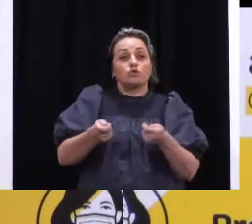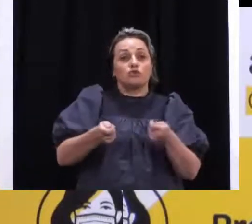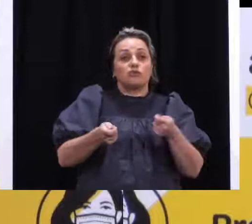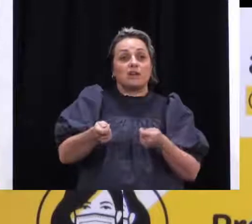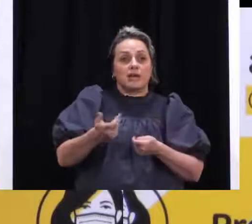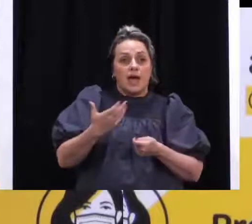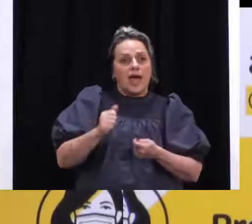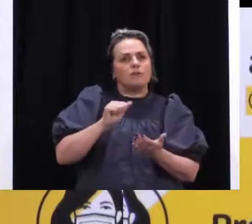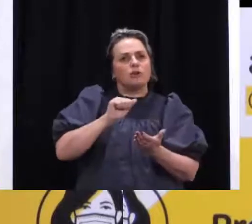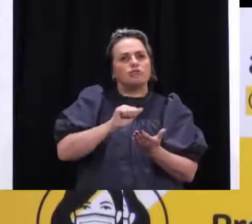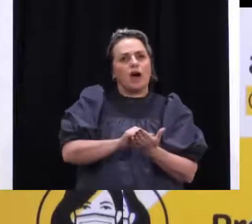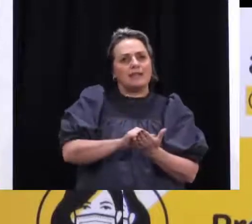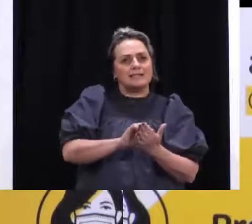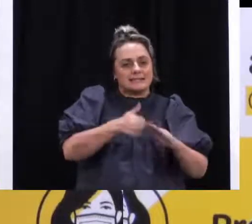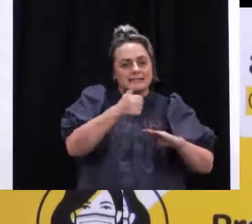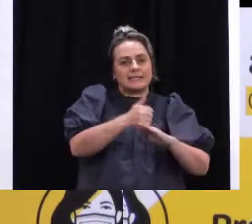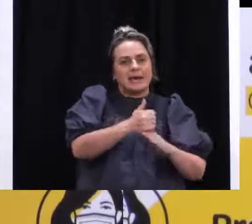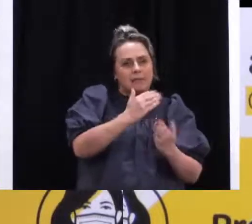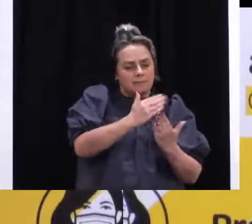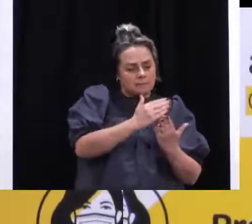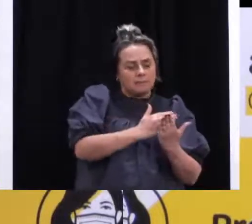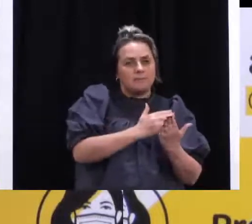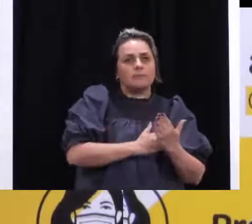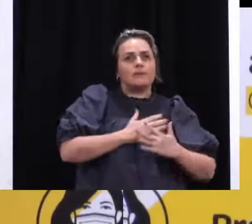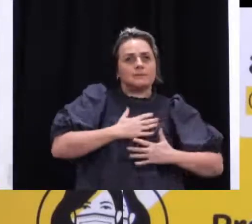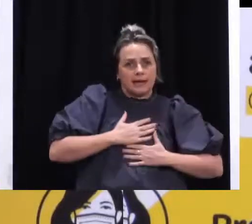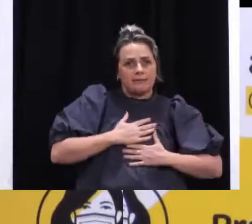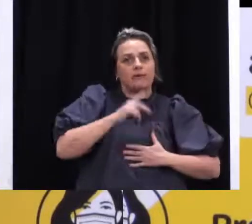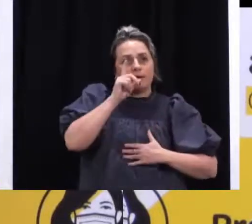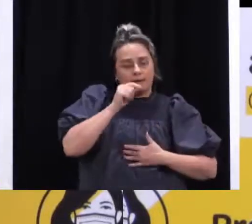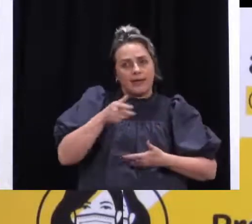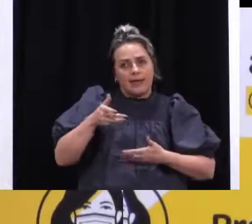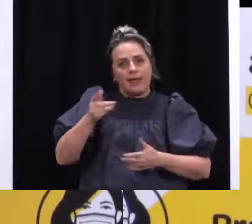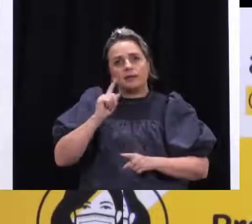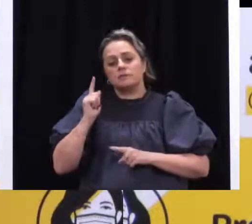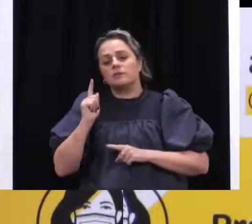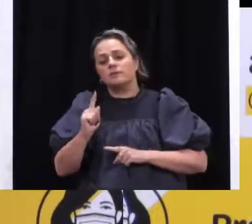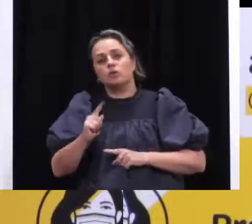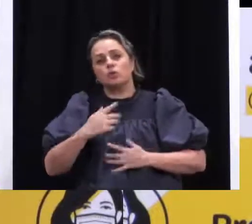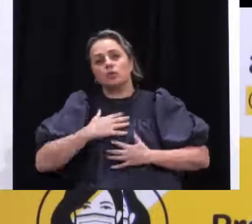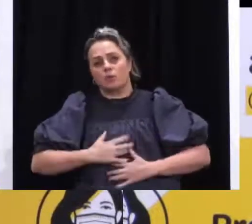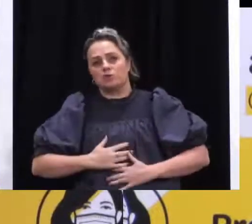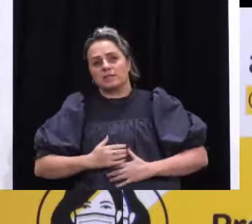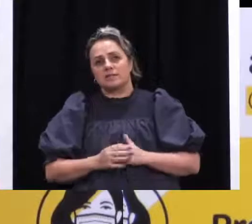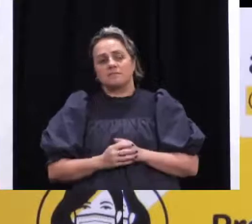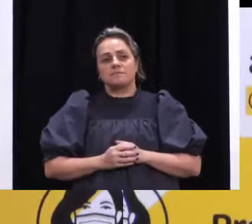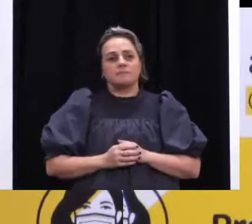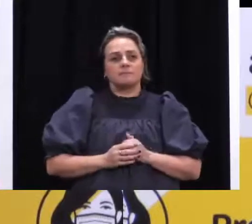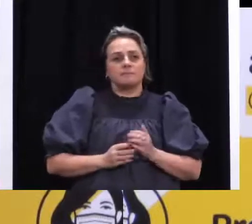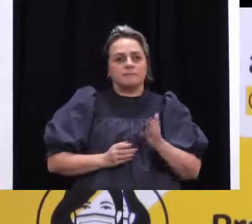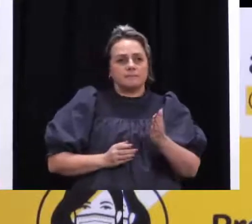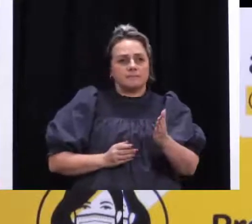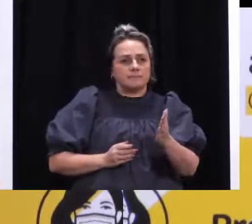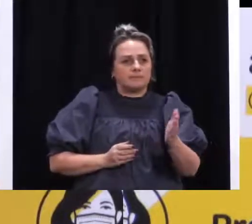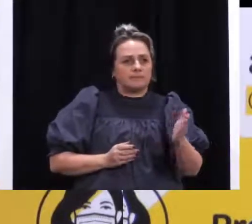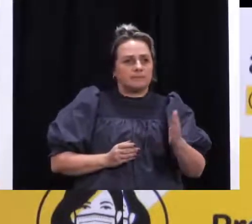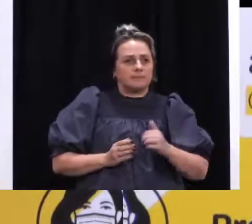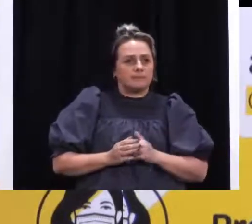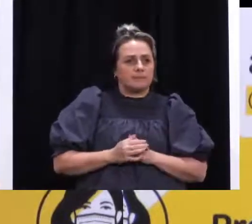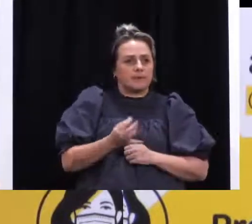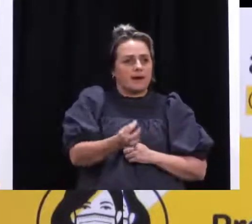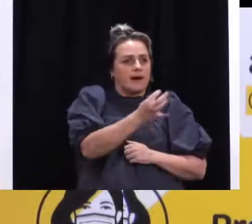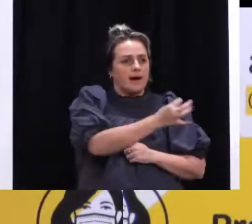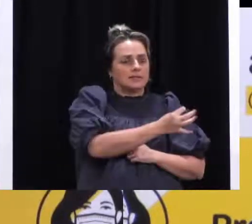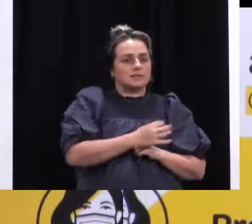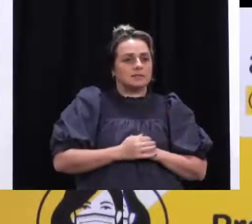appropriate protocols in place, so I'm expecting that advice will go out to the sector any day. Okay, so Ben. this is probably actually to Dr.